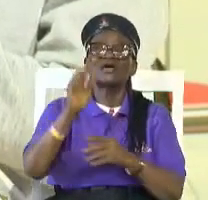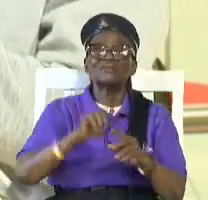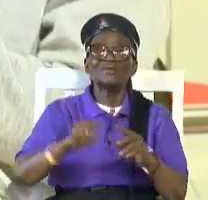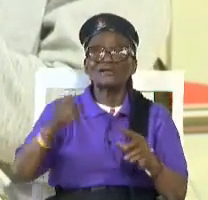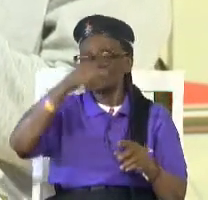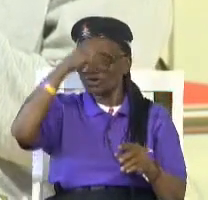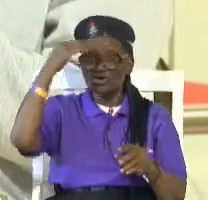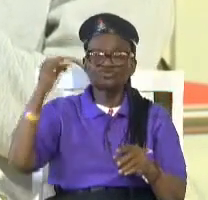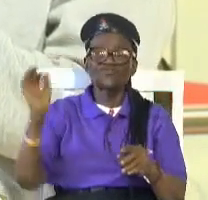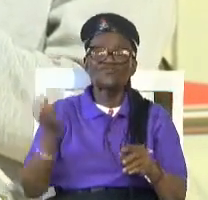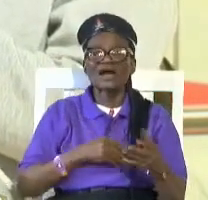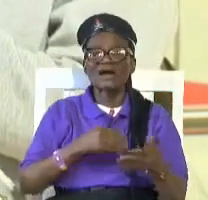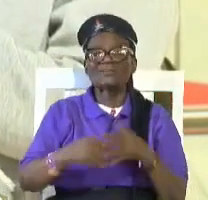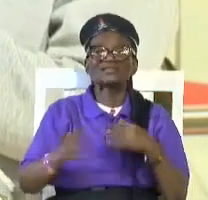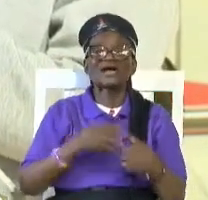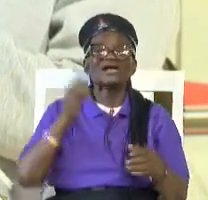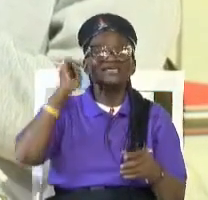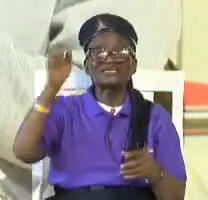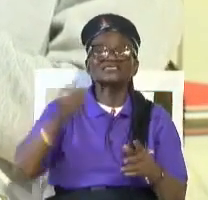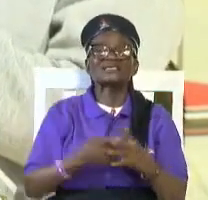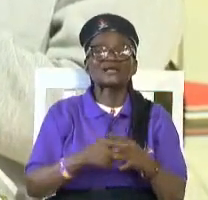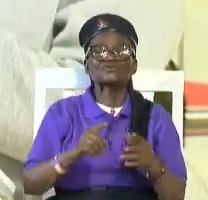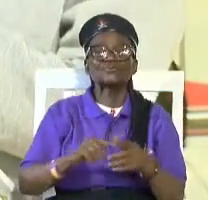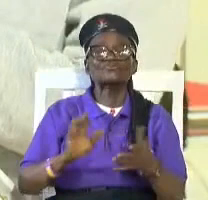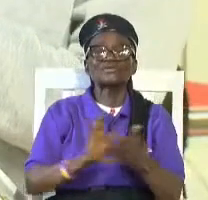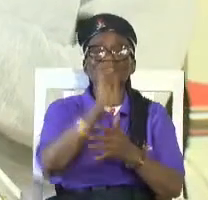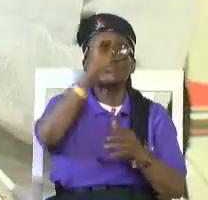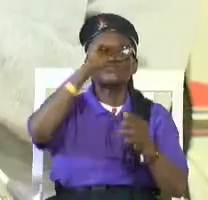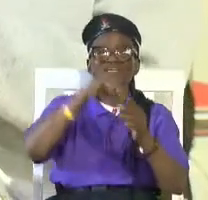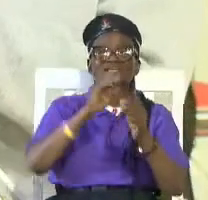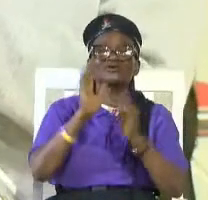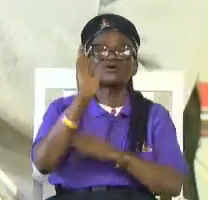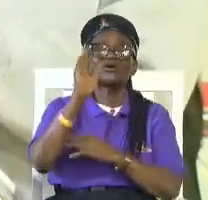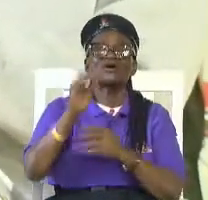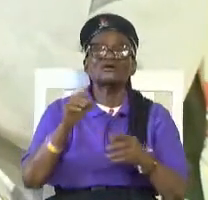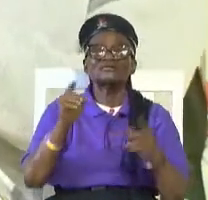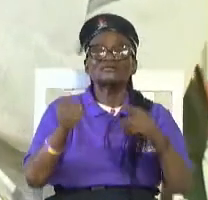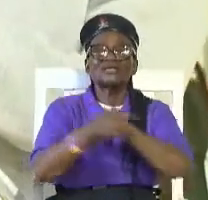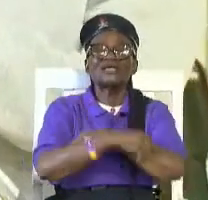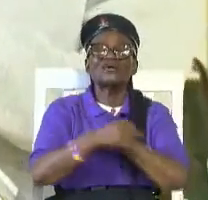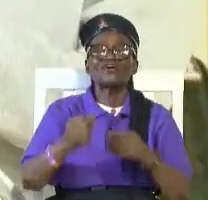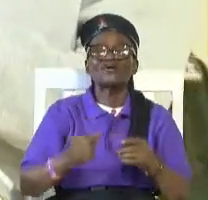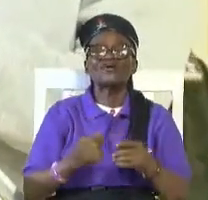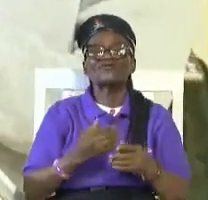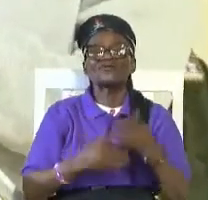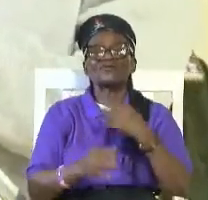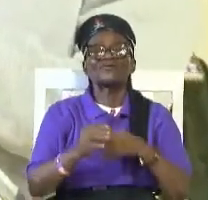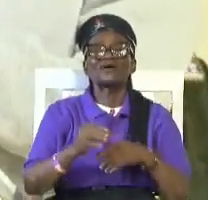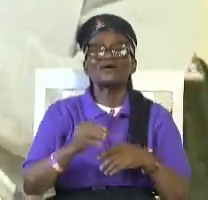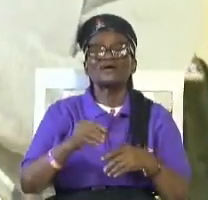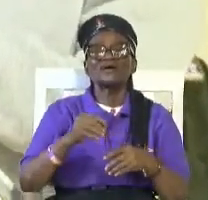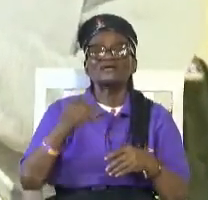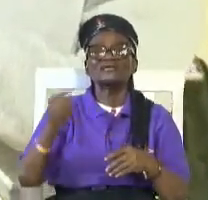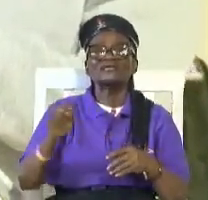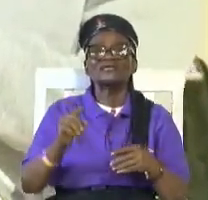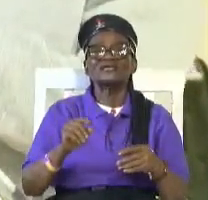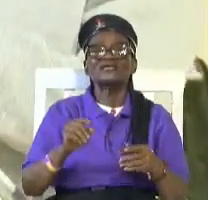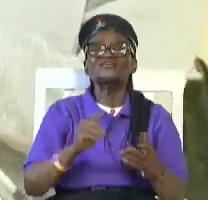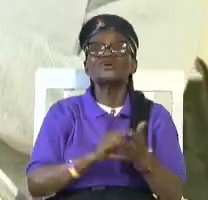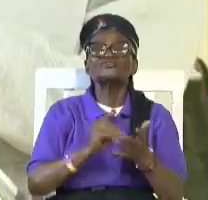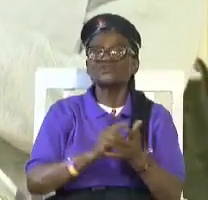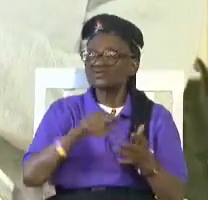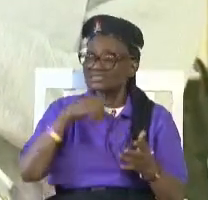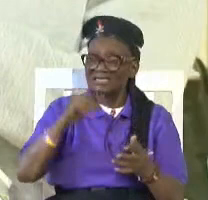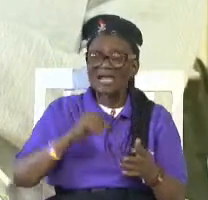God. And the day of the delivery, the doctor said, I don't believe in God any longer, but because of this your